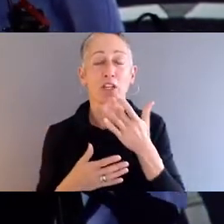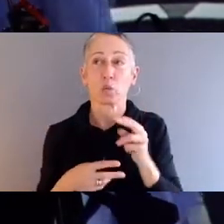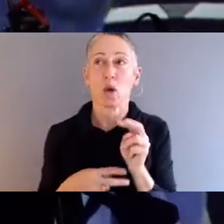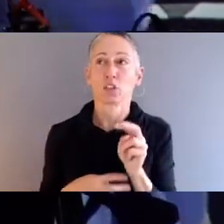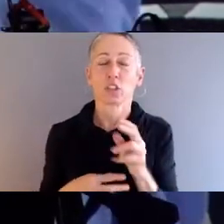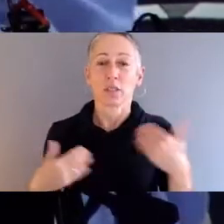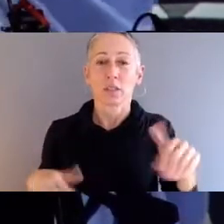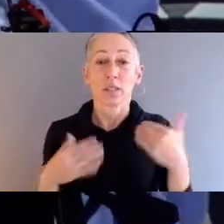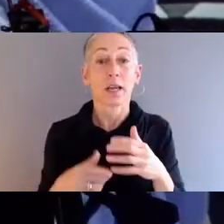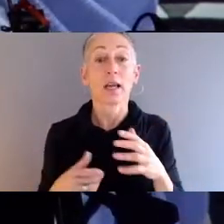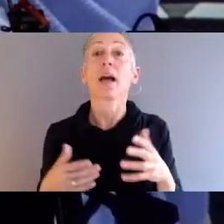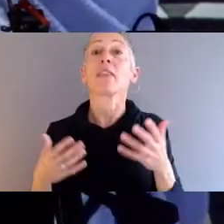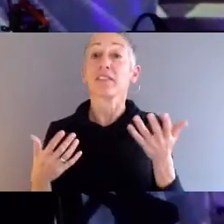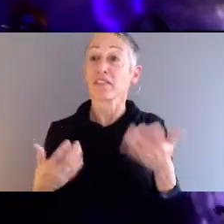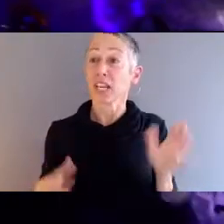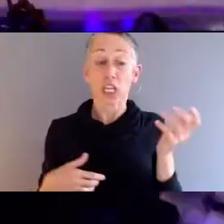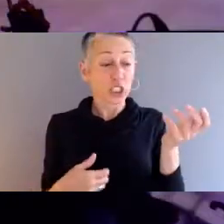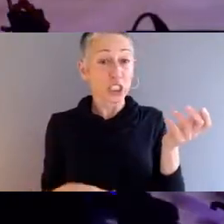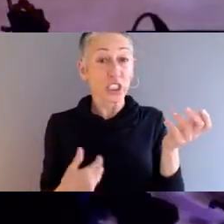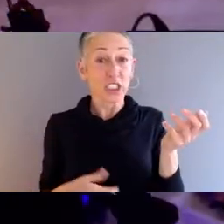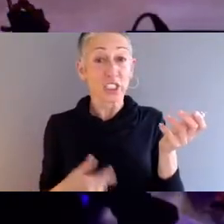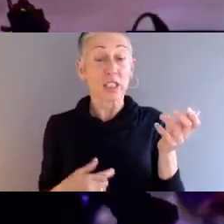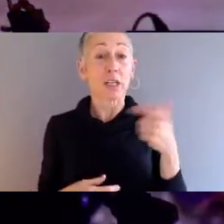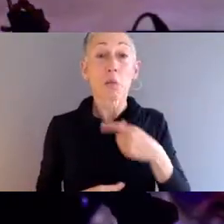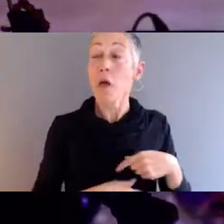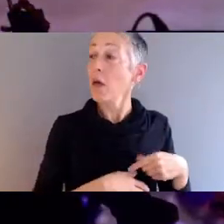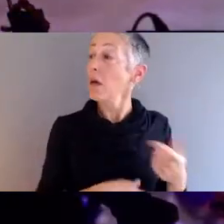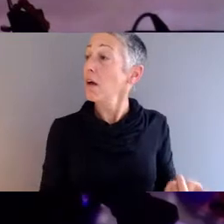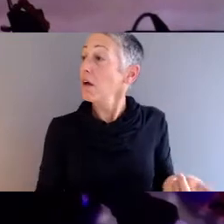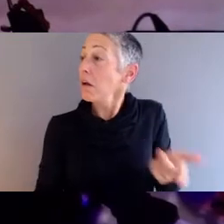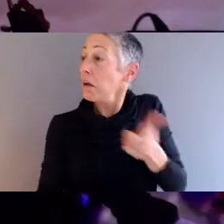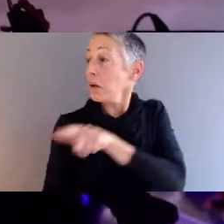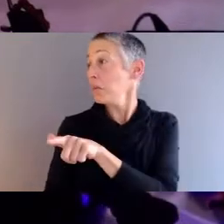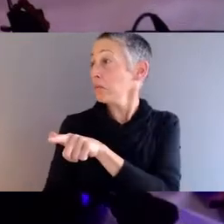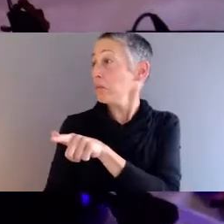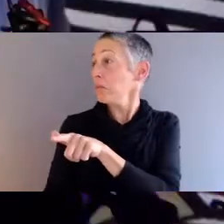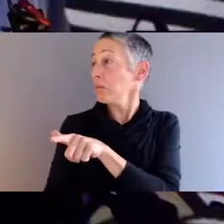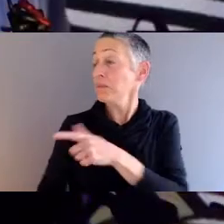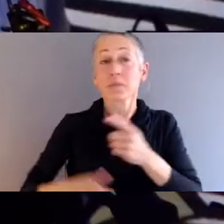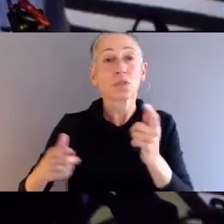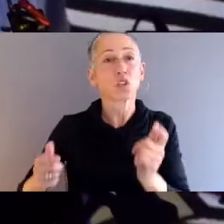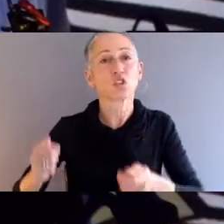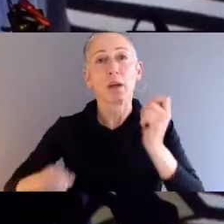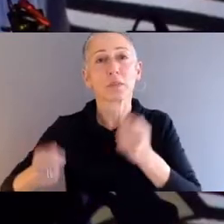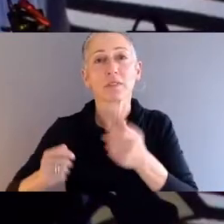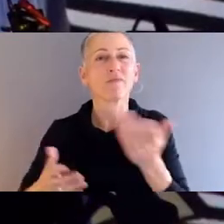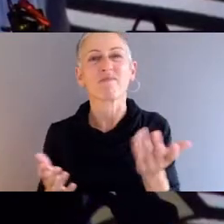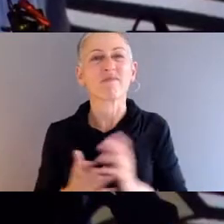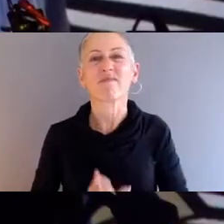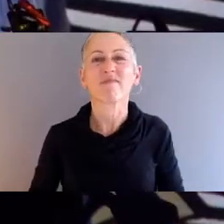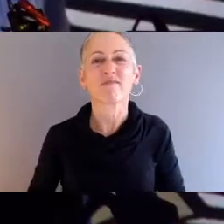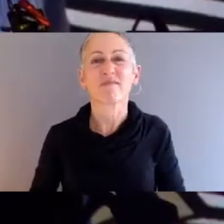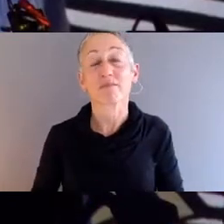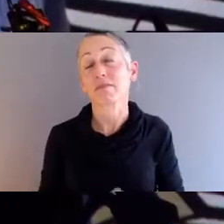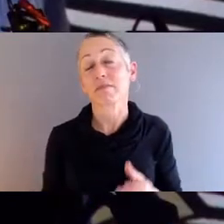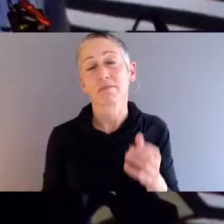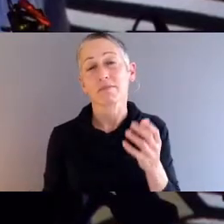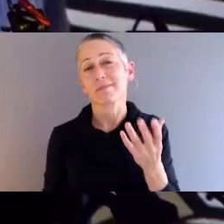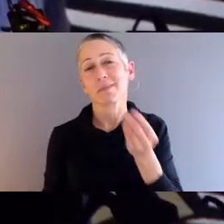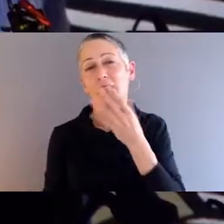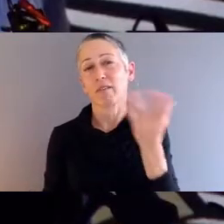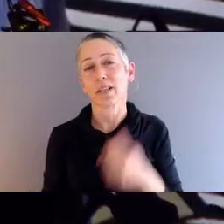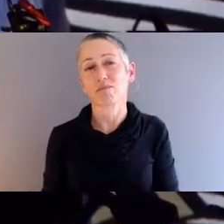she finishes it and she like gestures over to Elena on the drum. Something that's just like so lovely is when, you know,